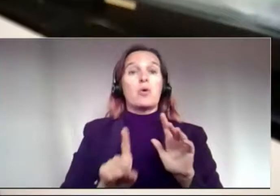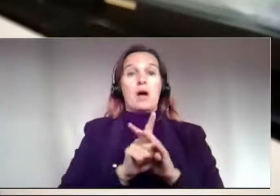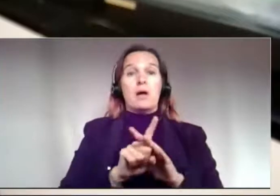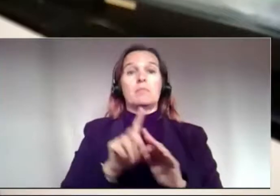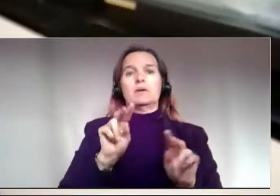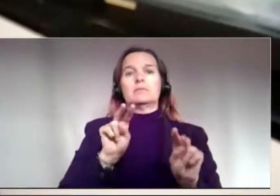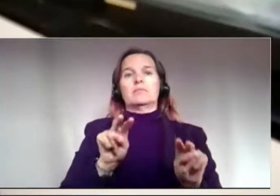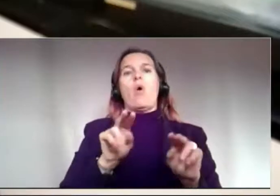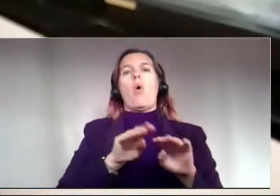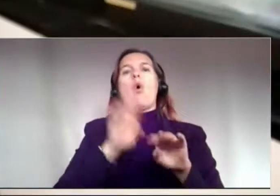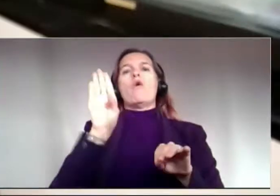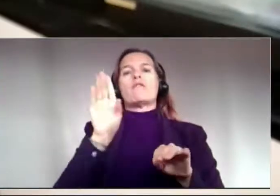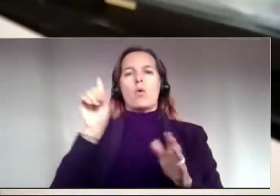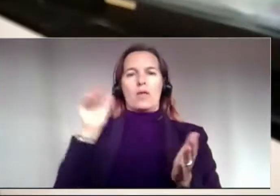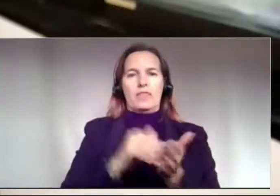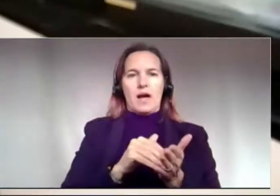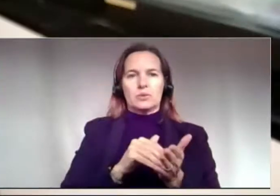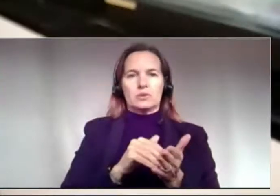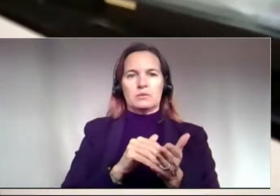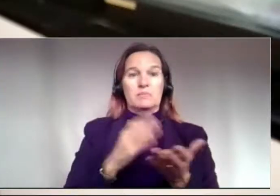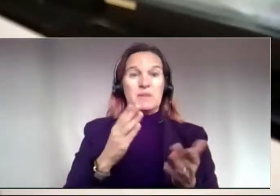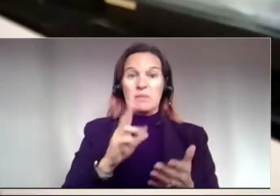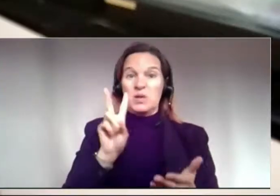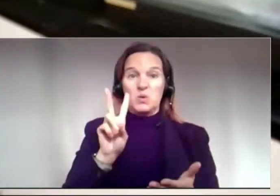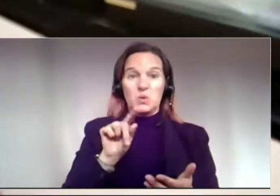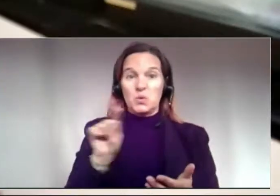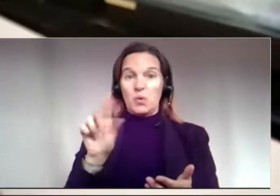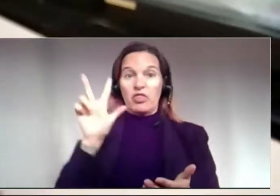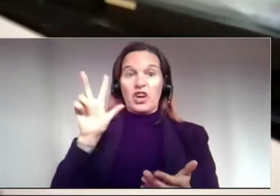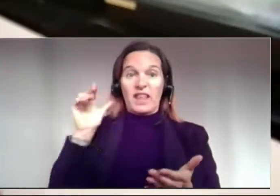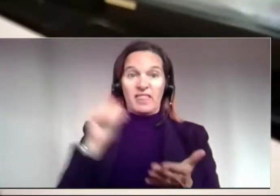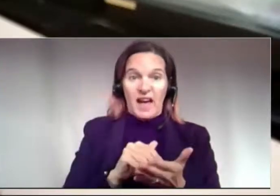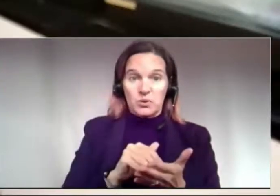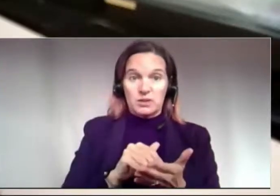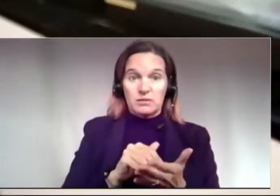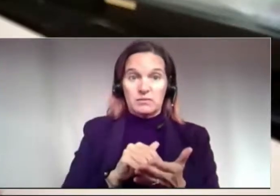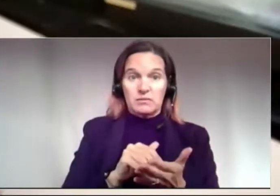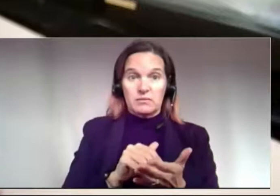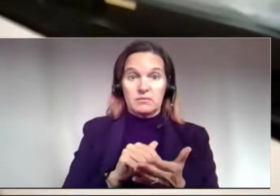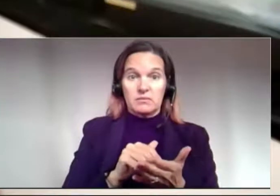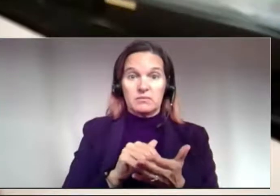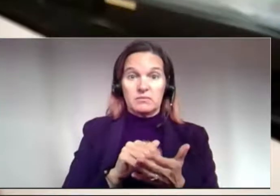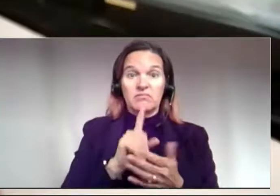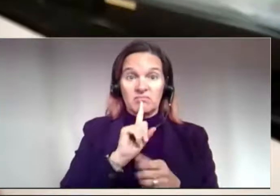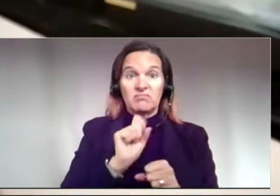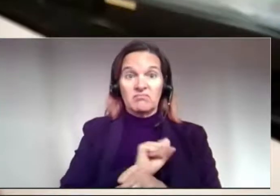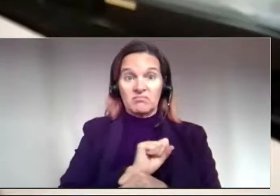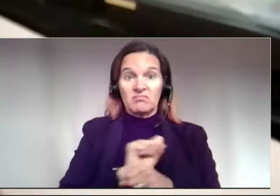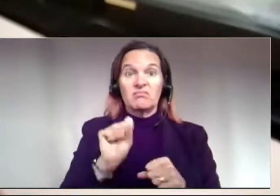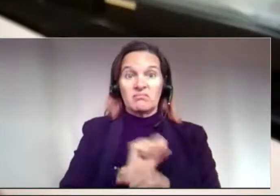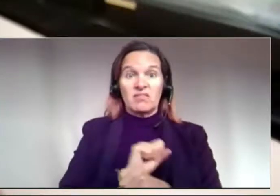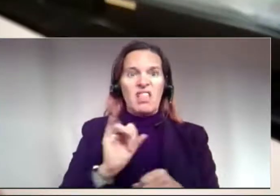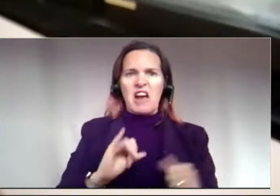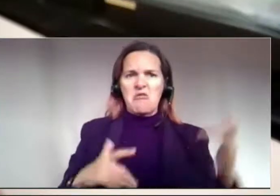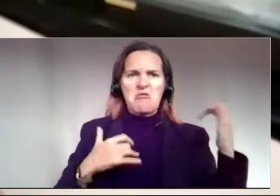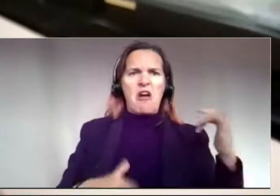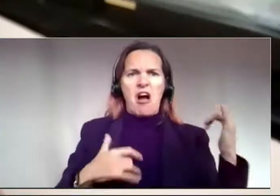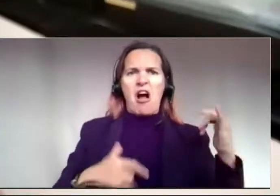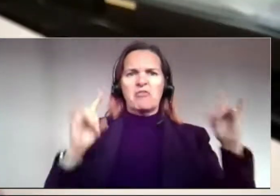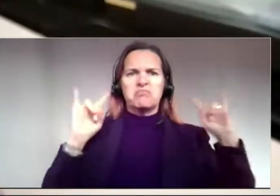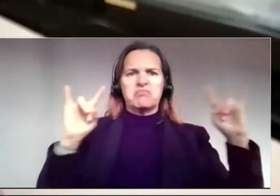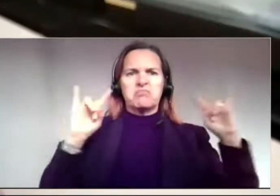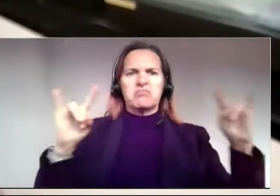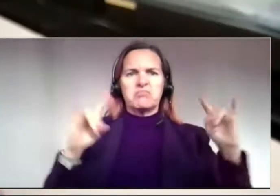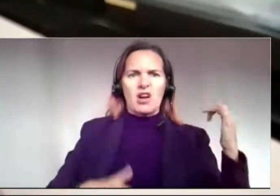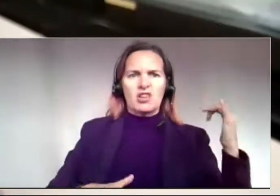over 1,000, maybe as much as 2,000 or 3,000. So that was a huge, it was like a rock concert that happened.